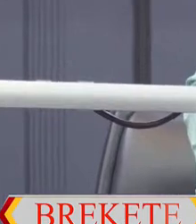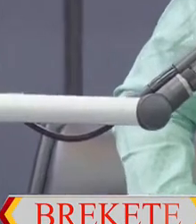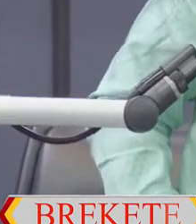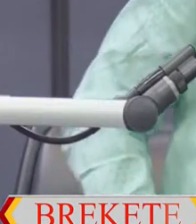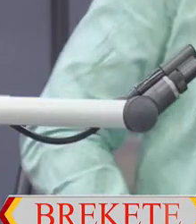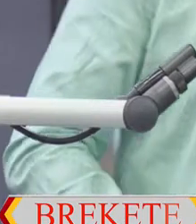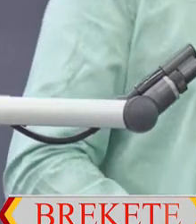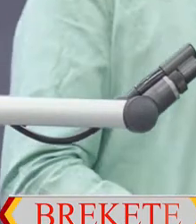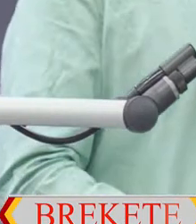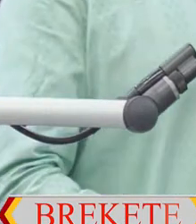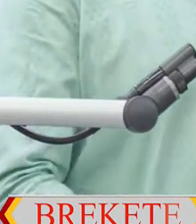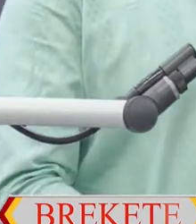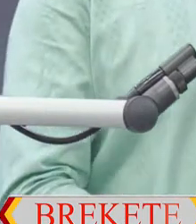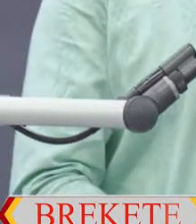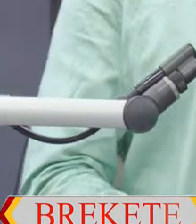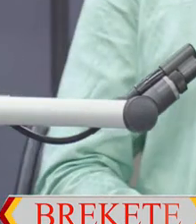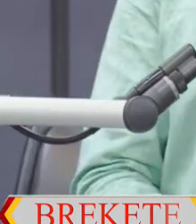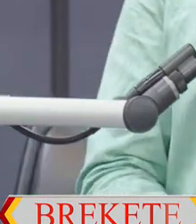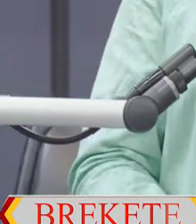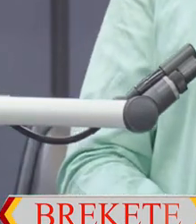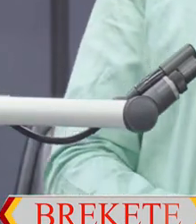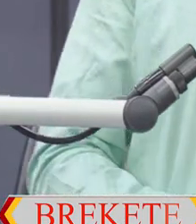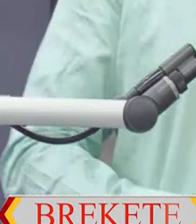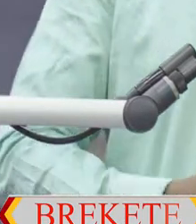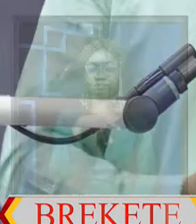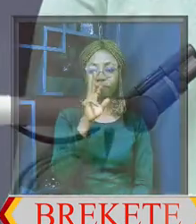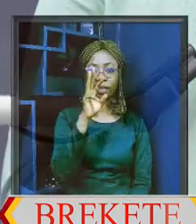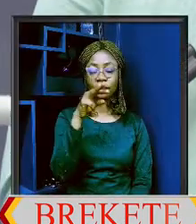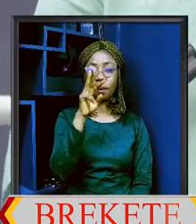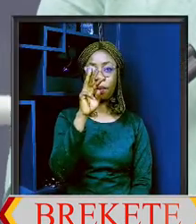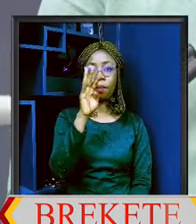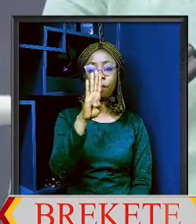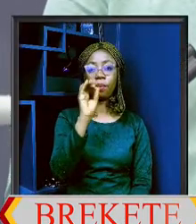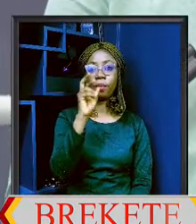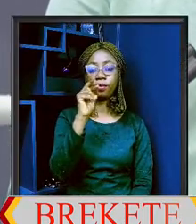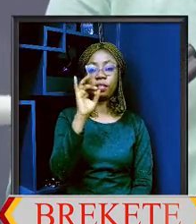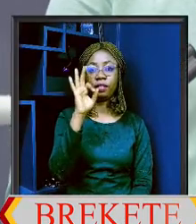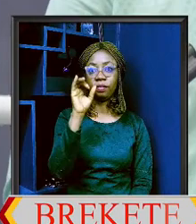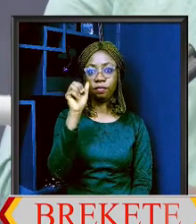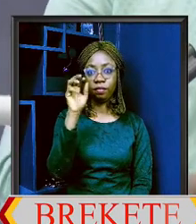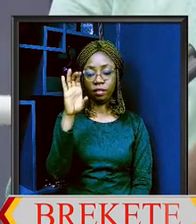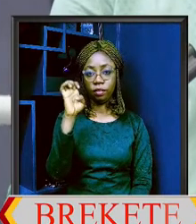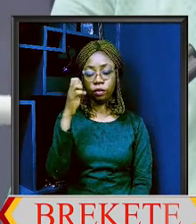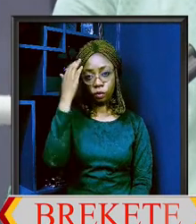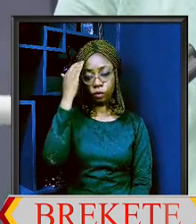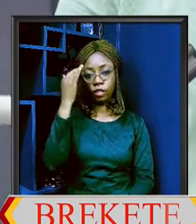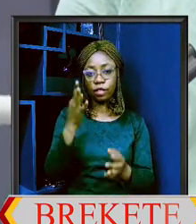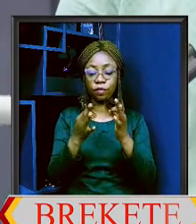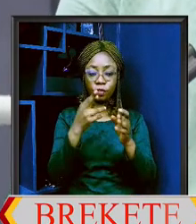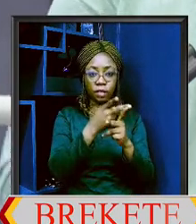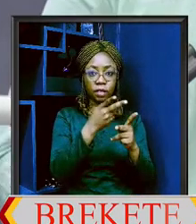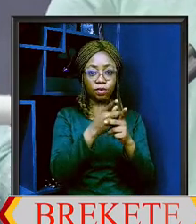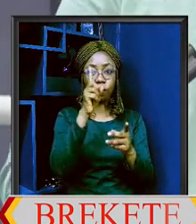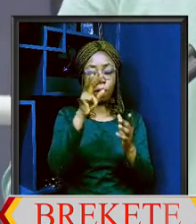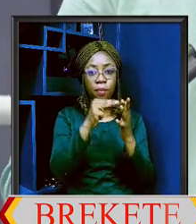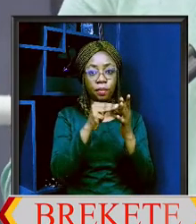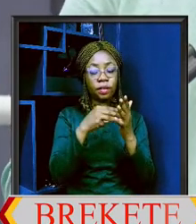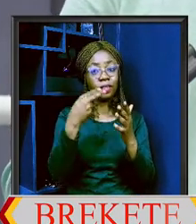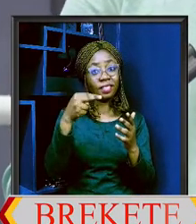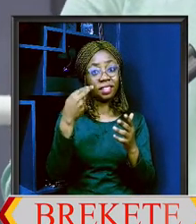oh so Mrs Bon you know if you keep the 1 million Nair you not go